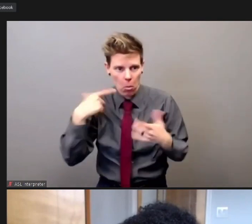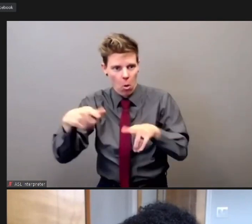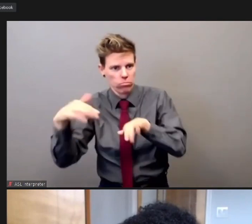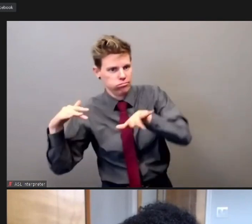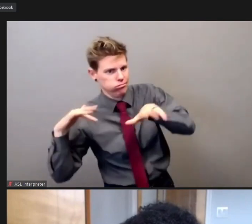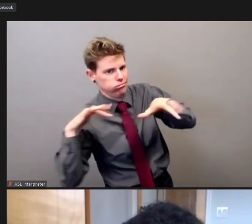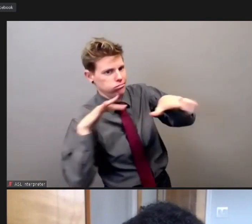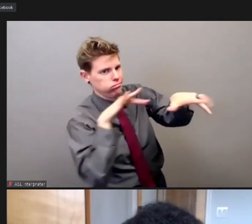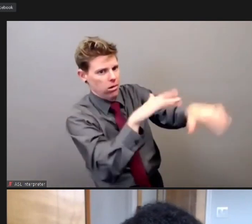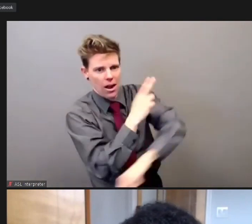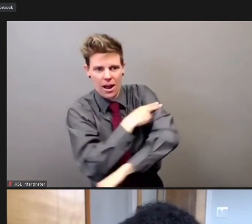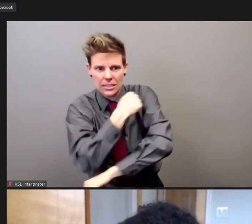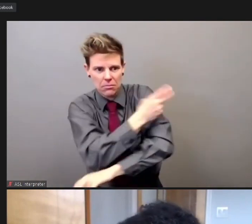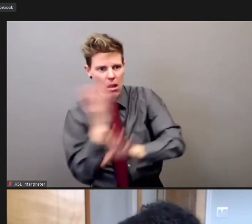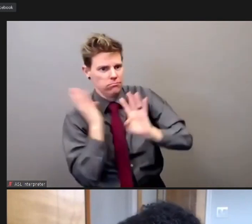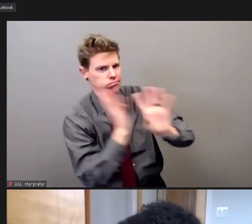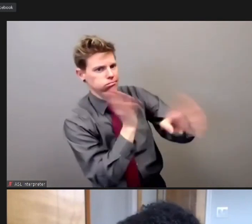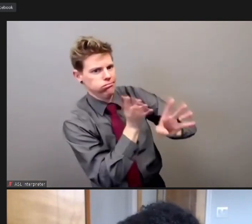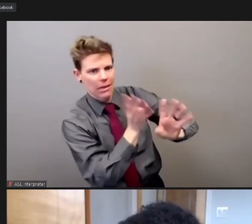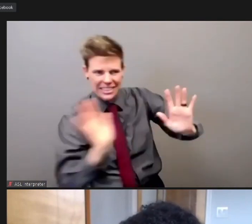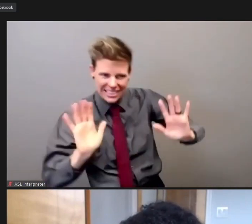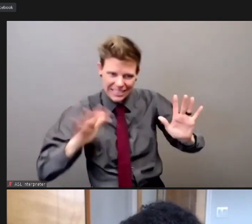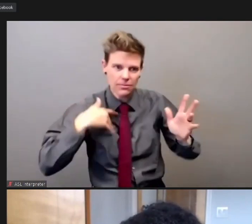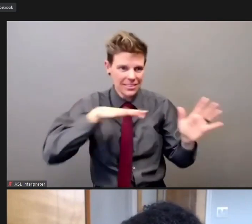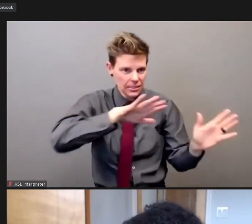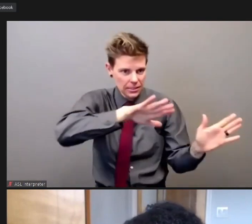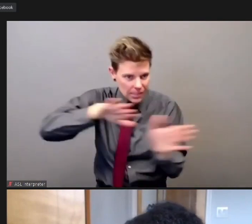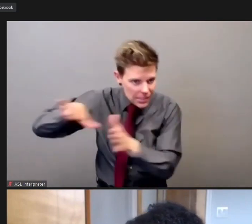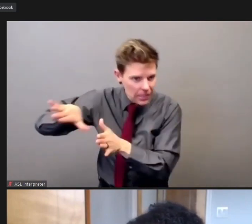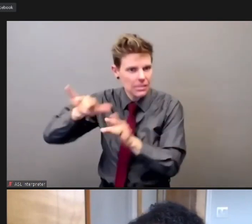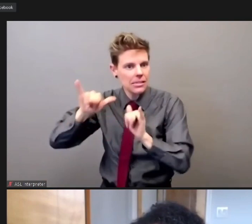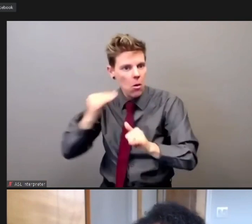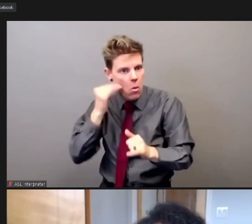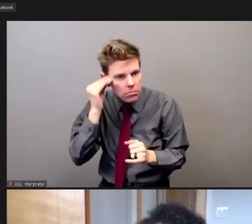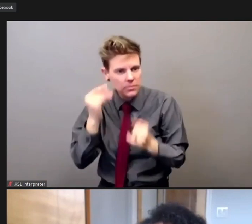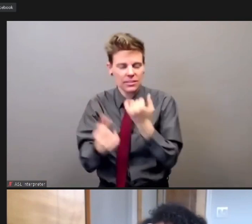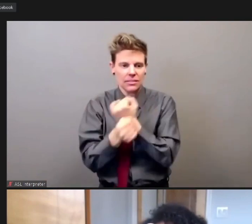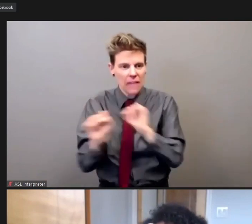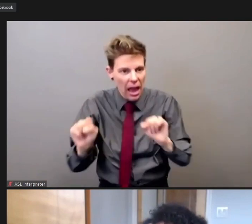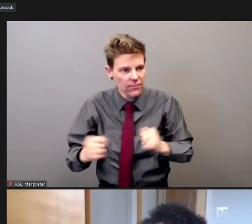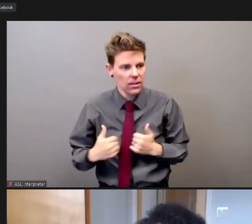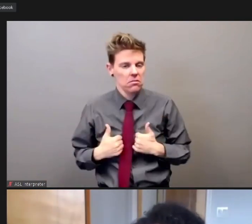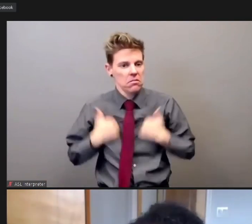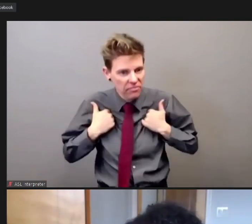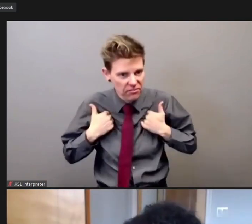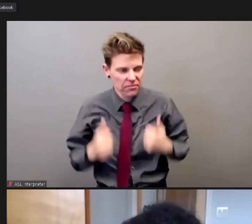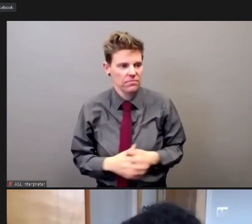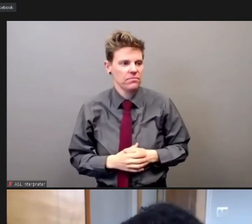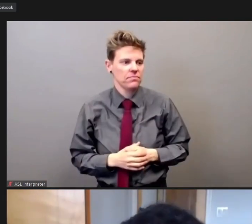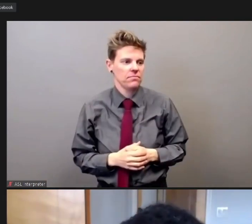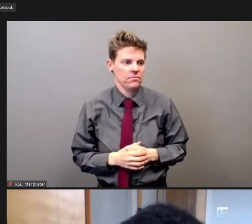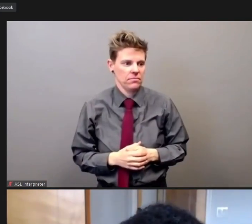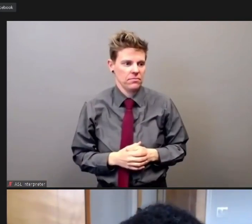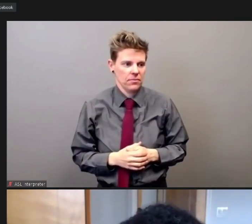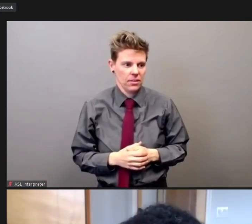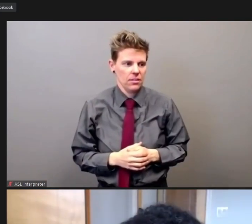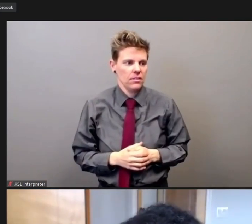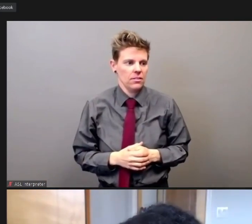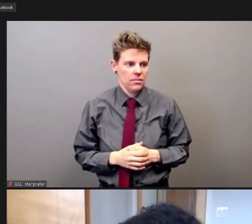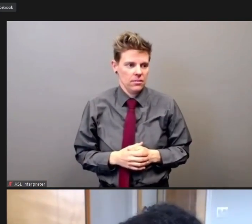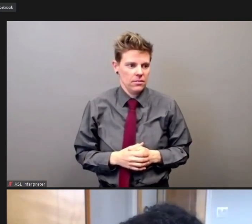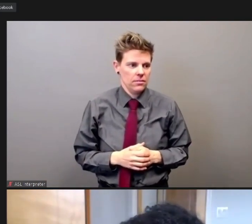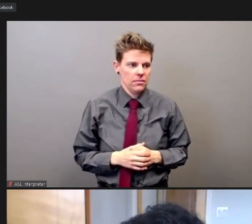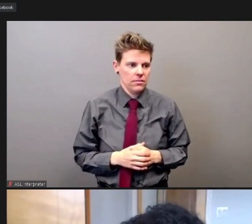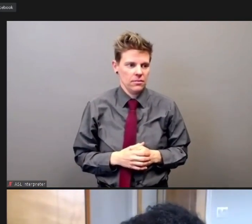conditions. The other benefit of that is we get to reinvest in our economic successes and